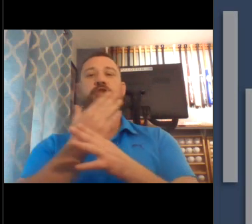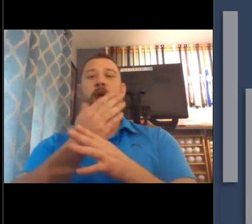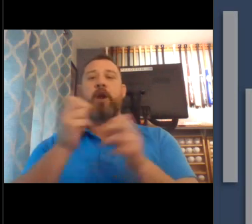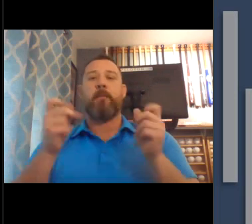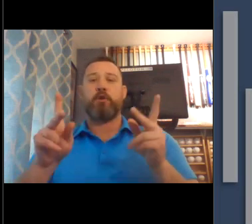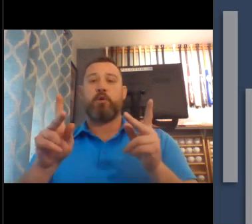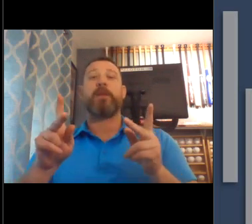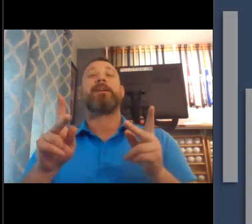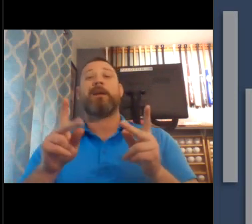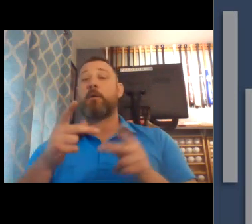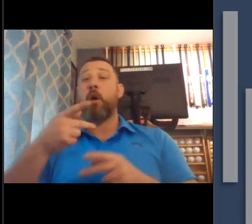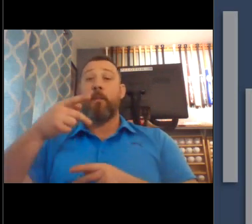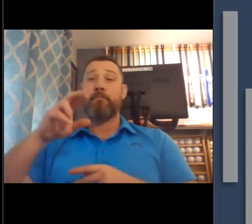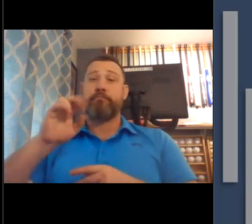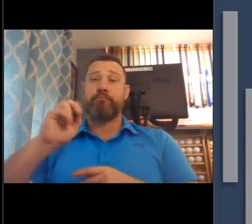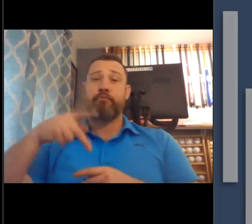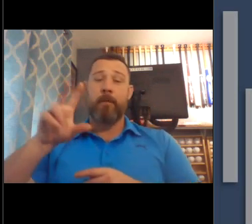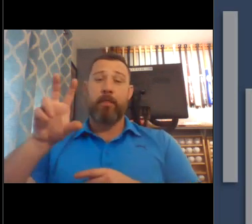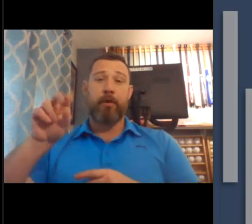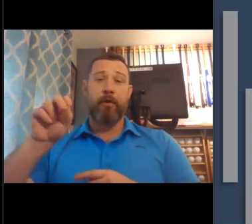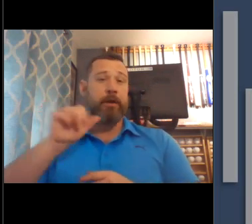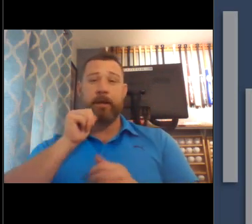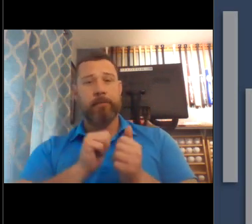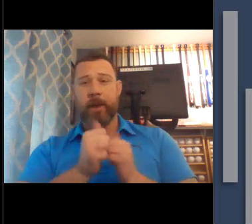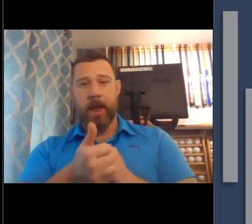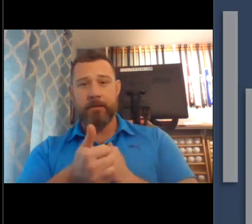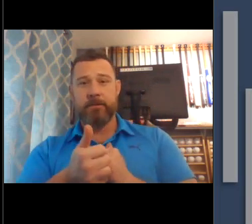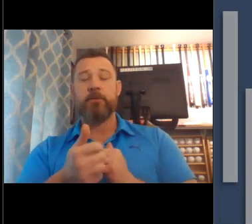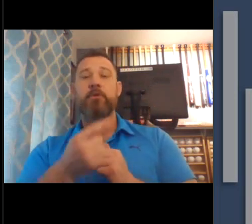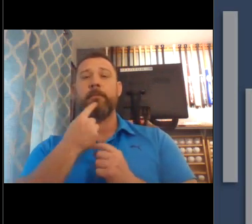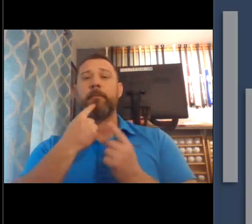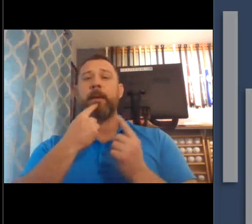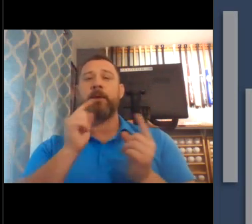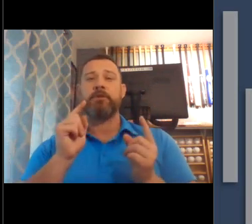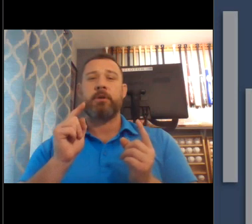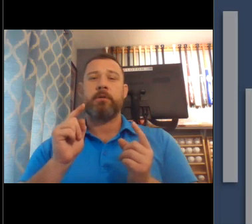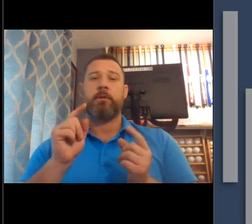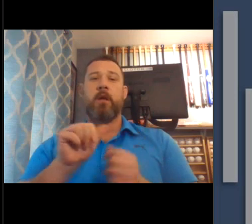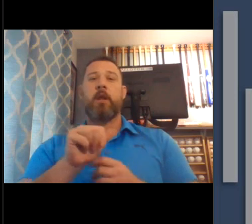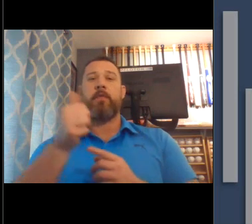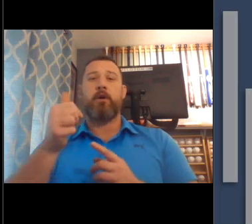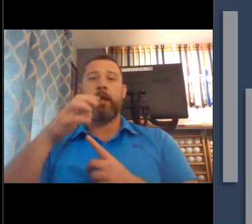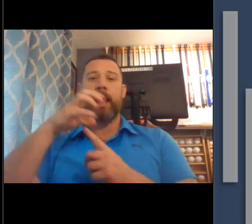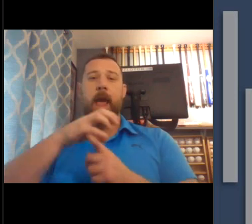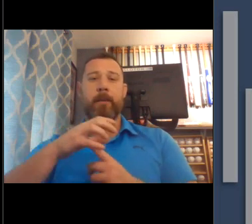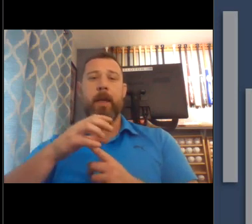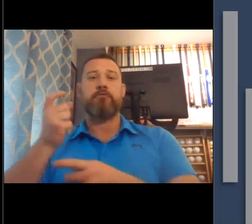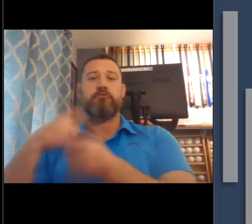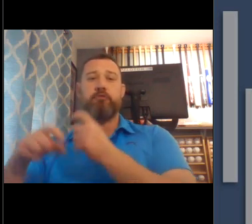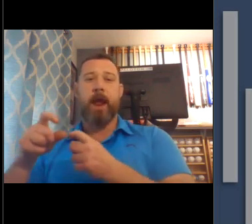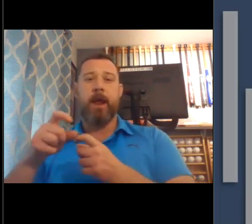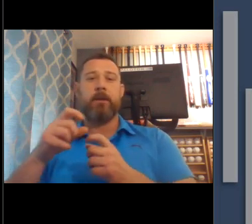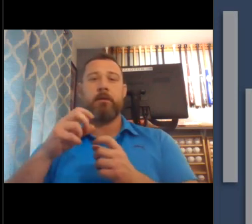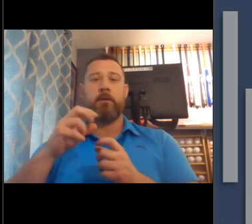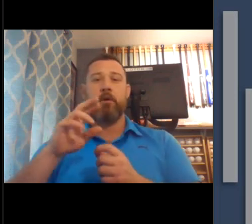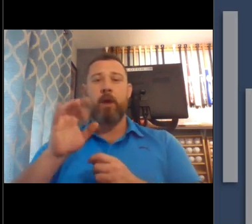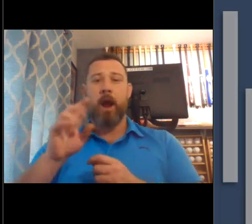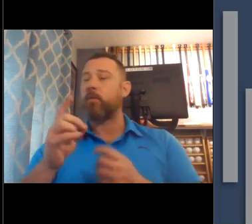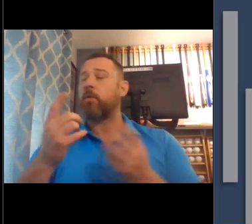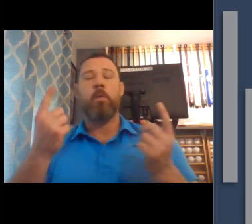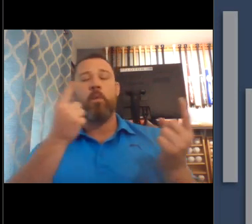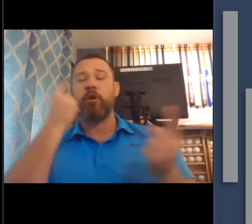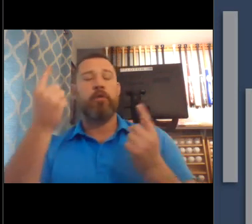not pass, you had mentioned the opportunities for another cap and trade round. And I was just wondering what your thoughts